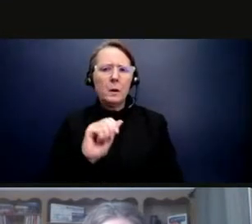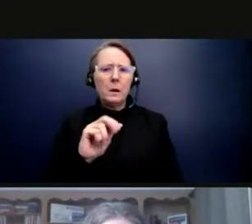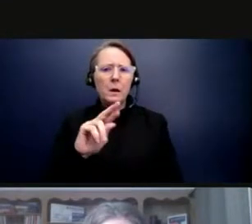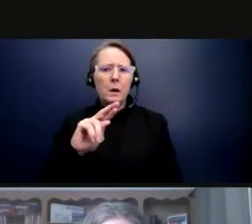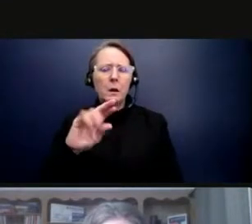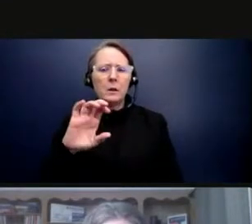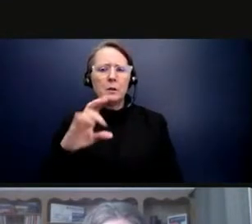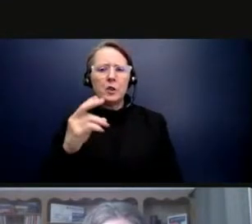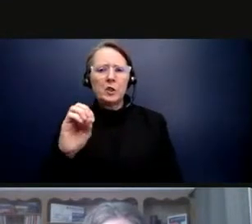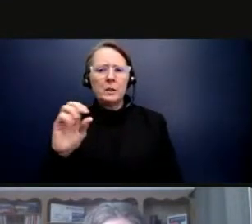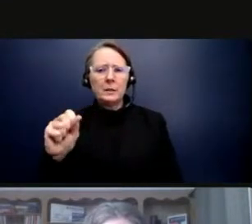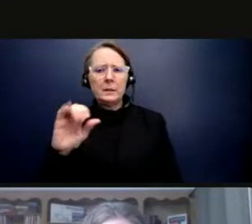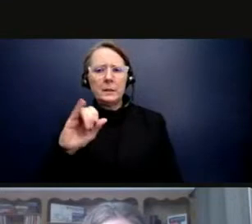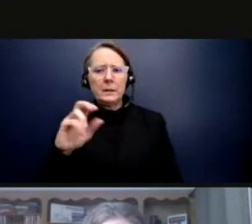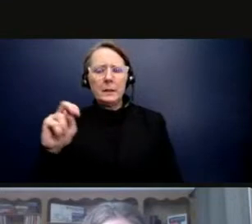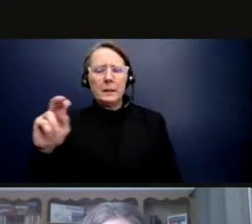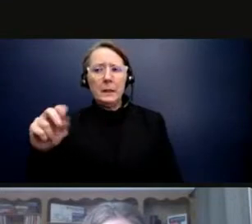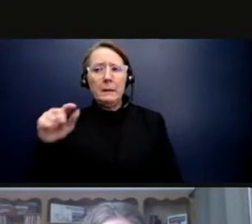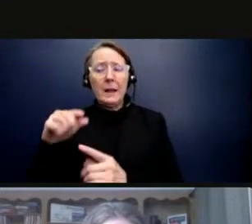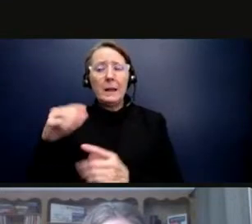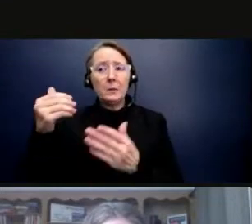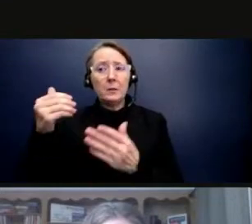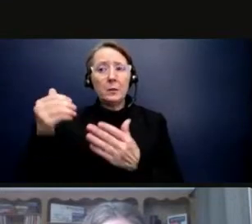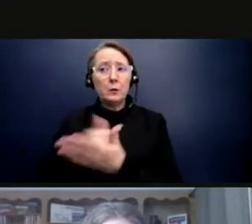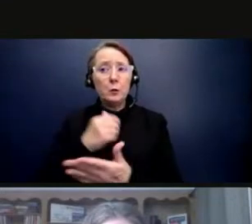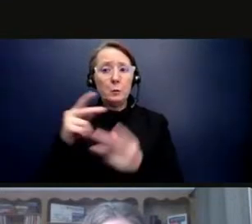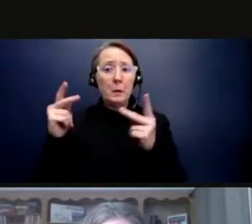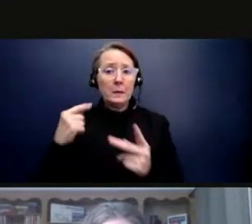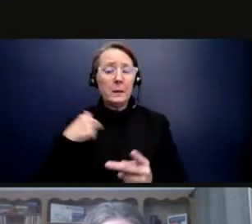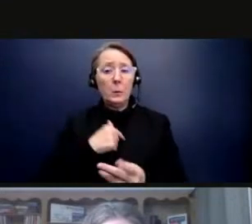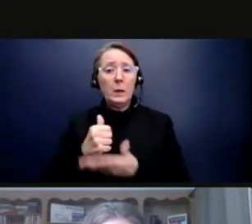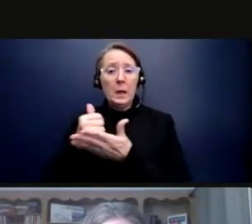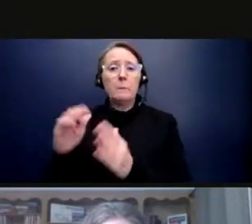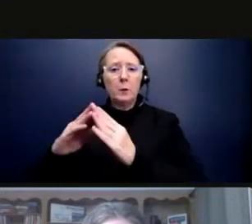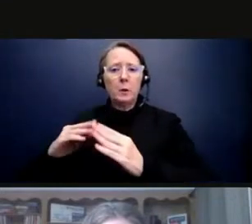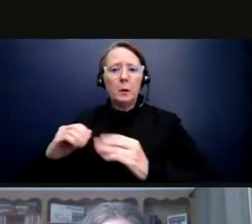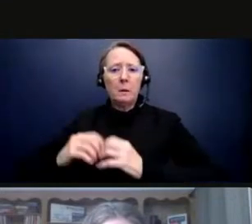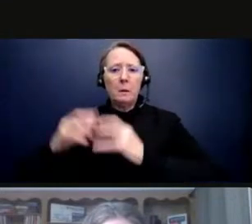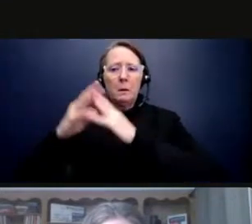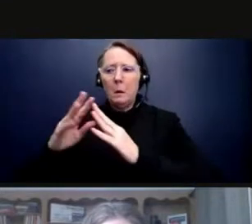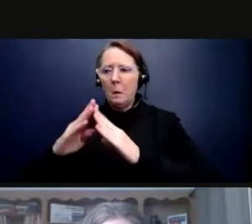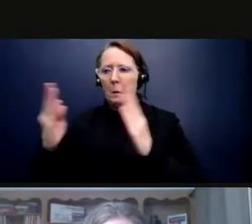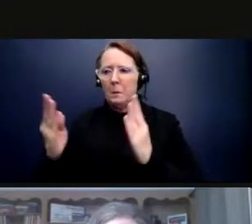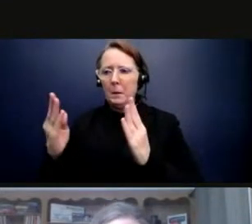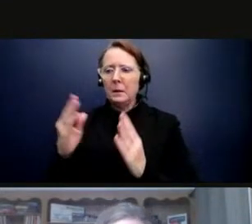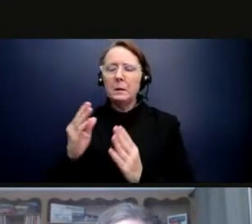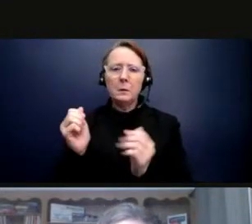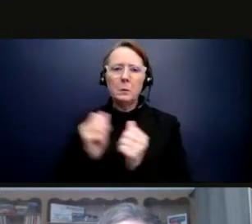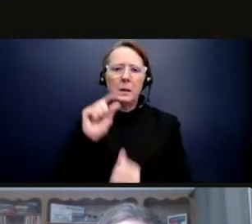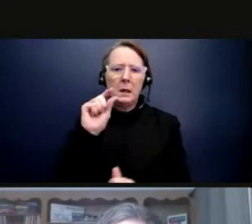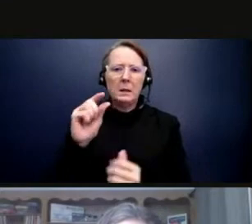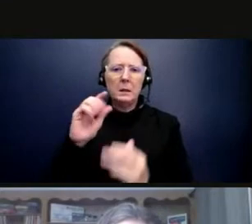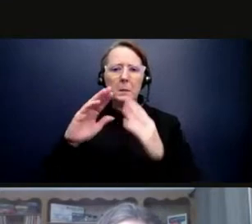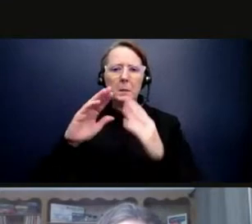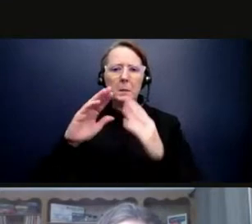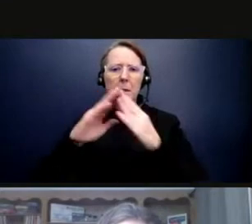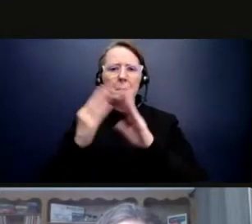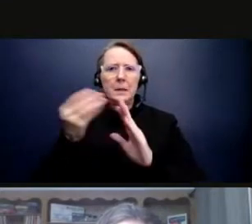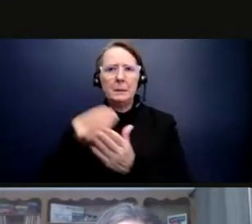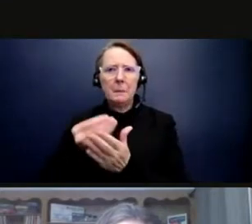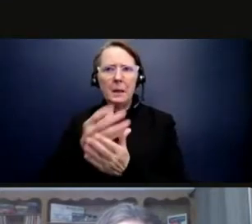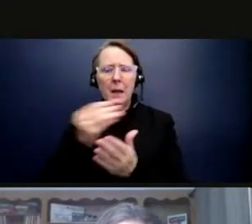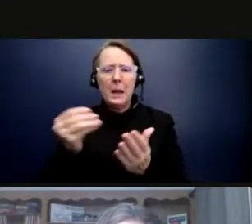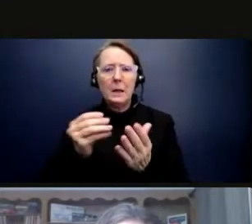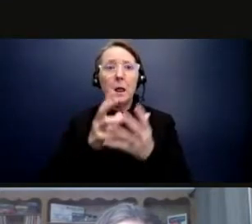new facilities that we helped open with a little bit of city money and support and a lot of support